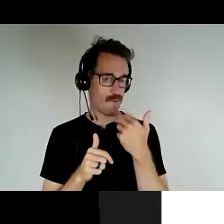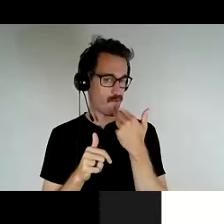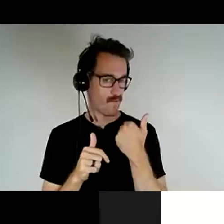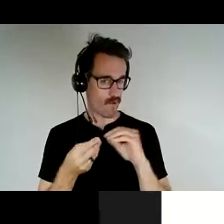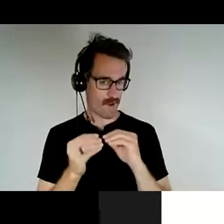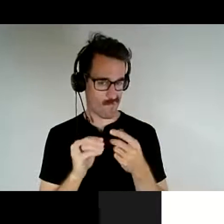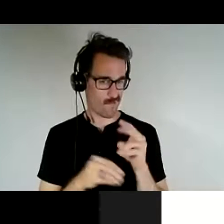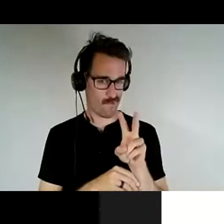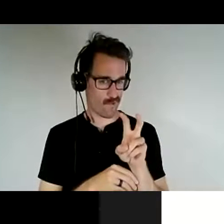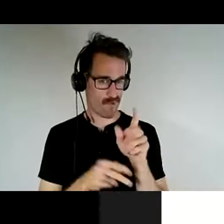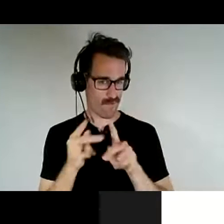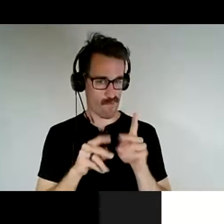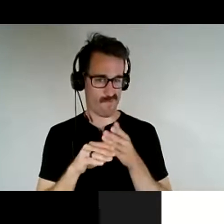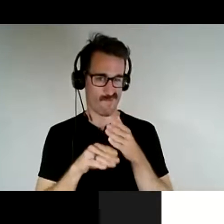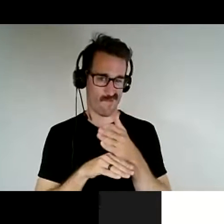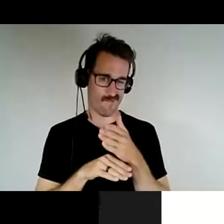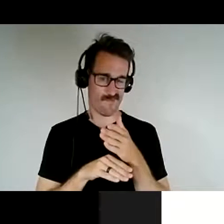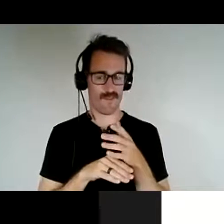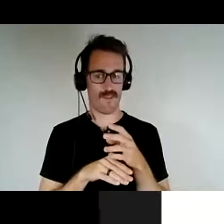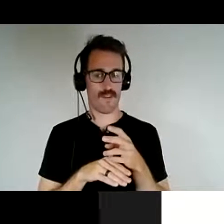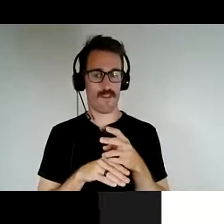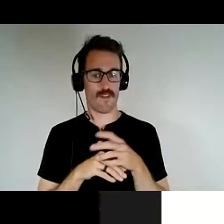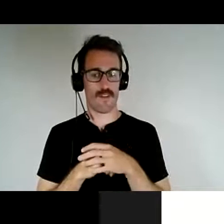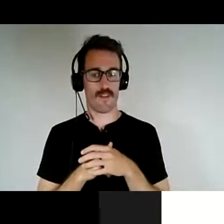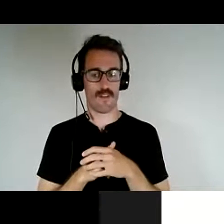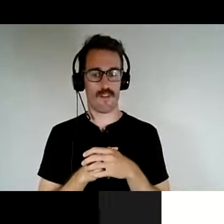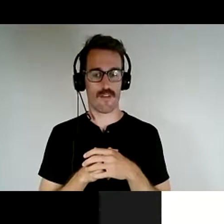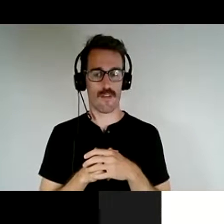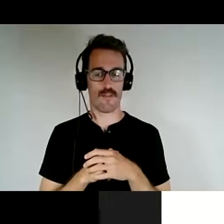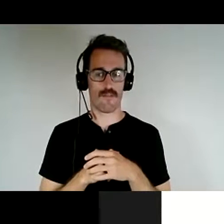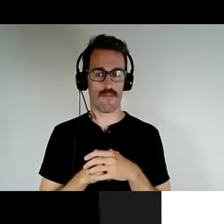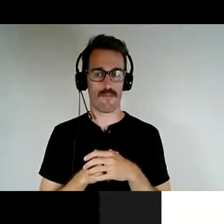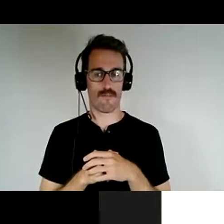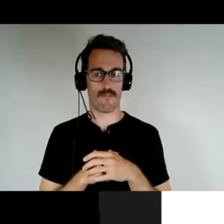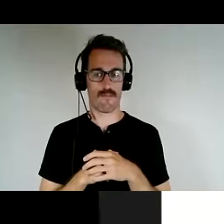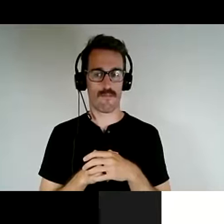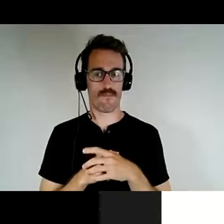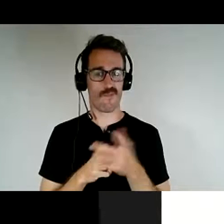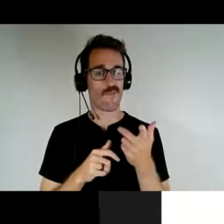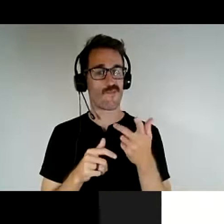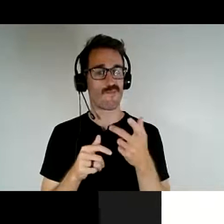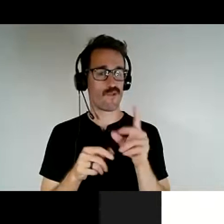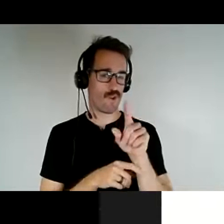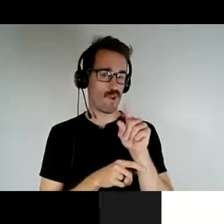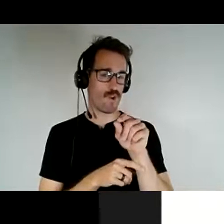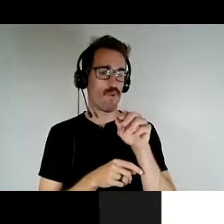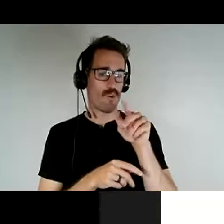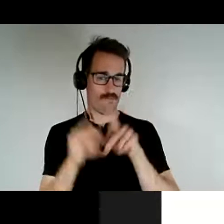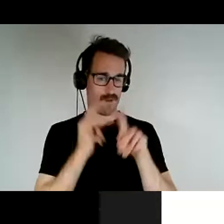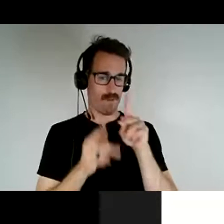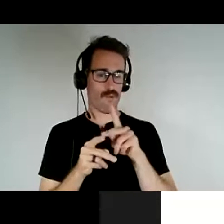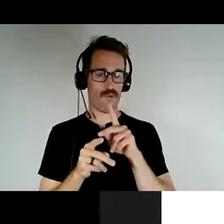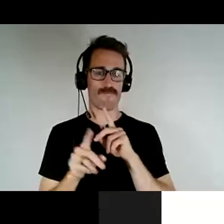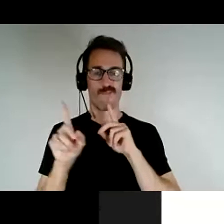over 200 people replied to the polling questions, and it showed